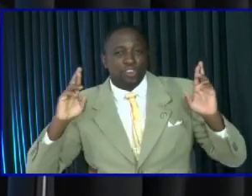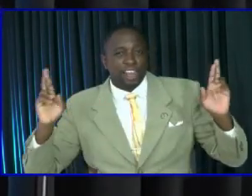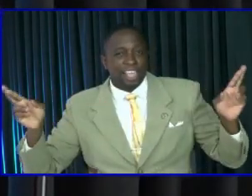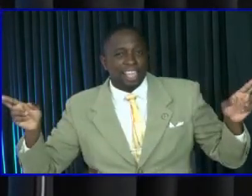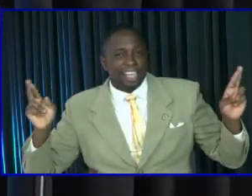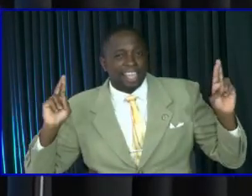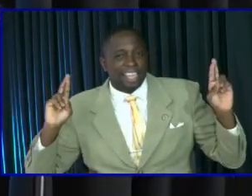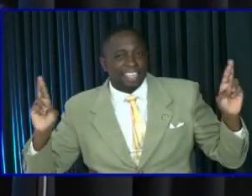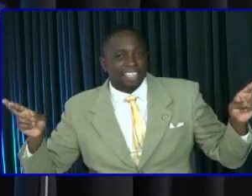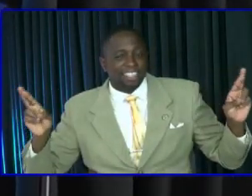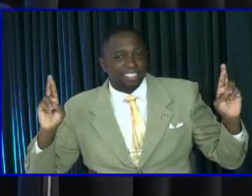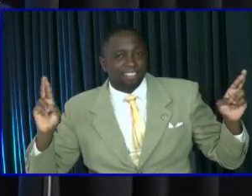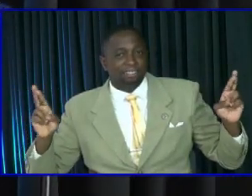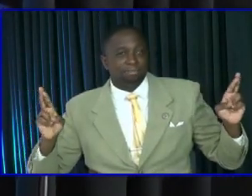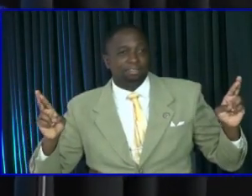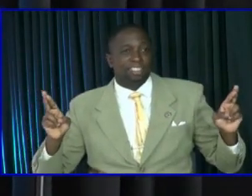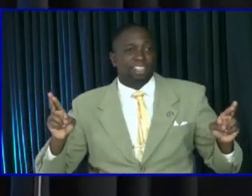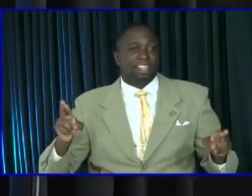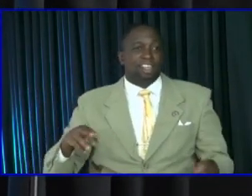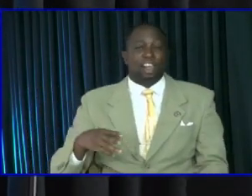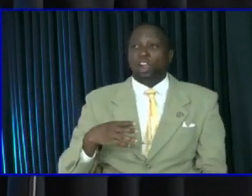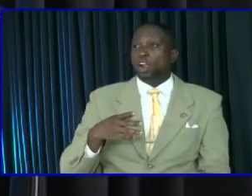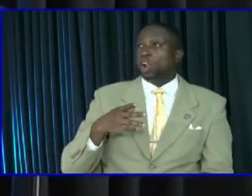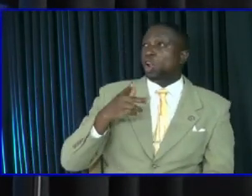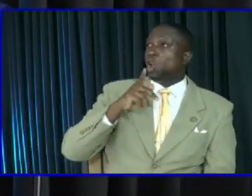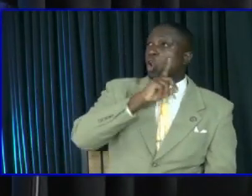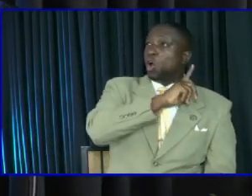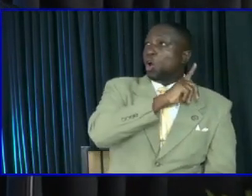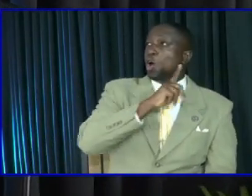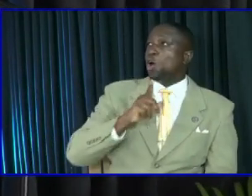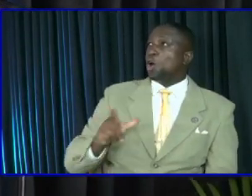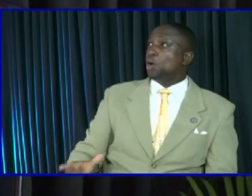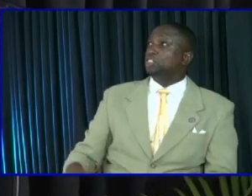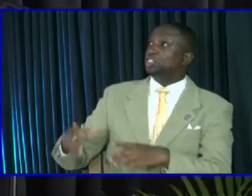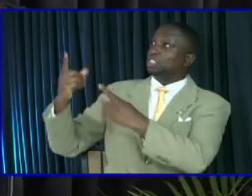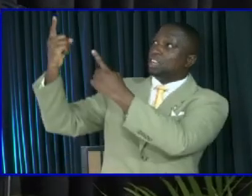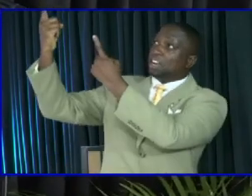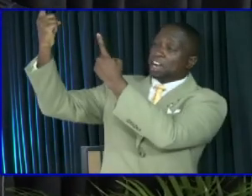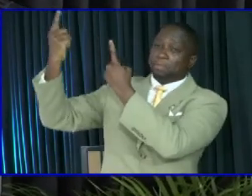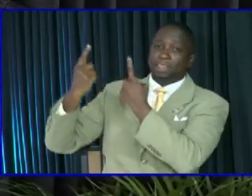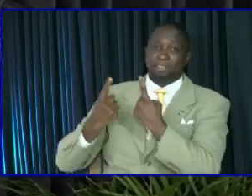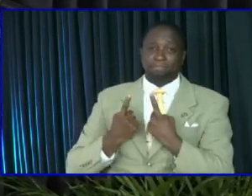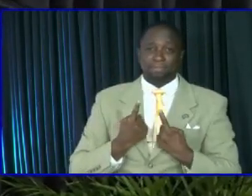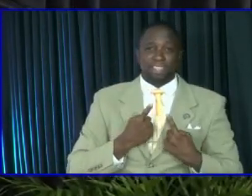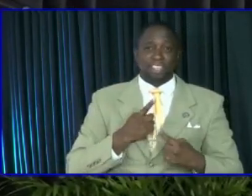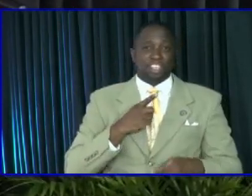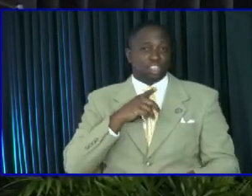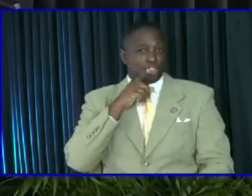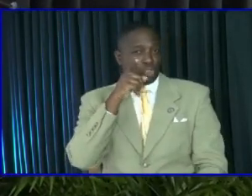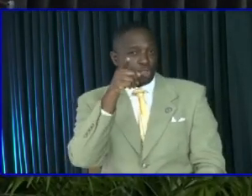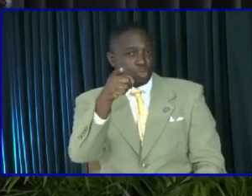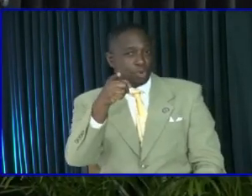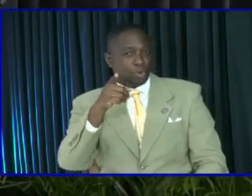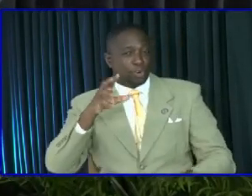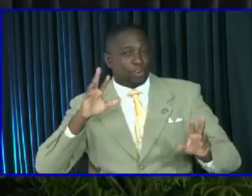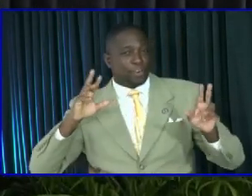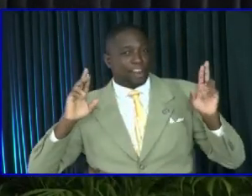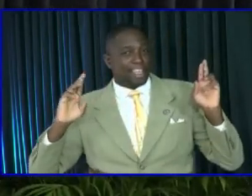ready? The Lord is coming, are you